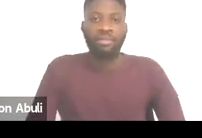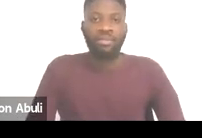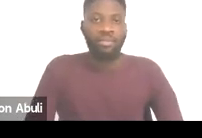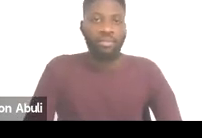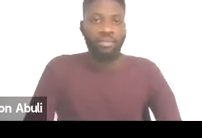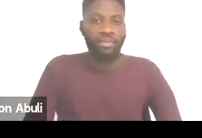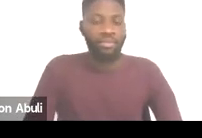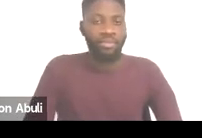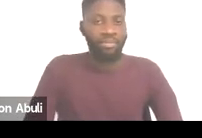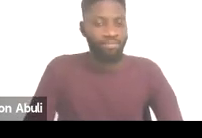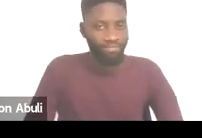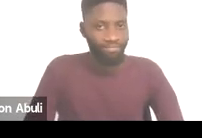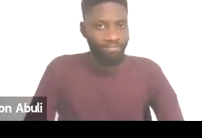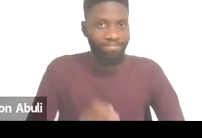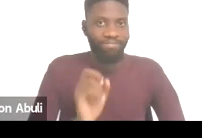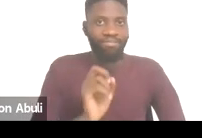Okay.